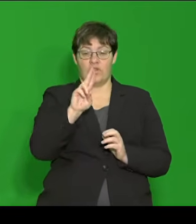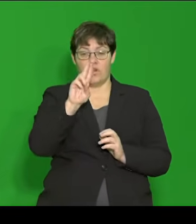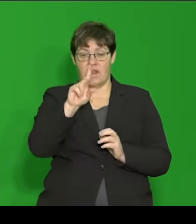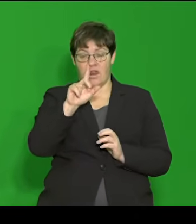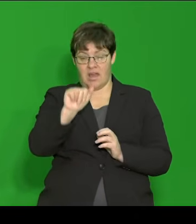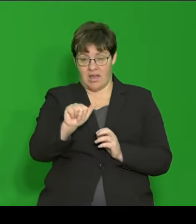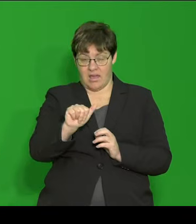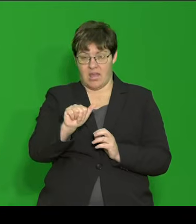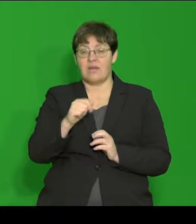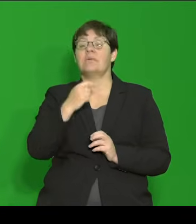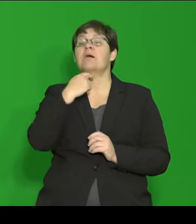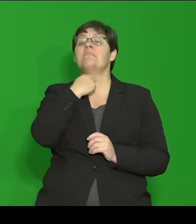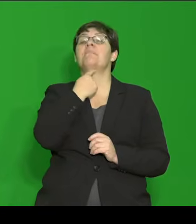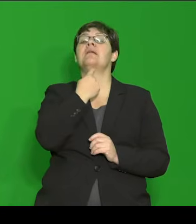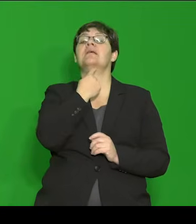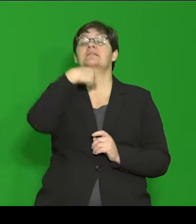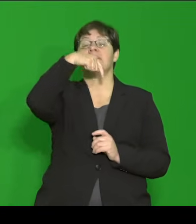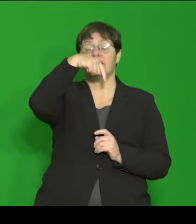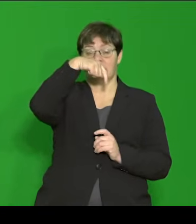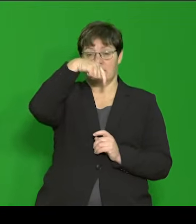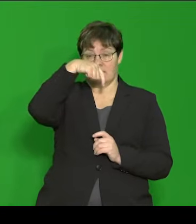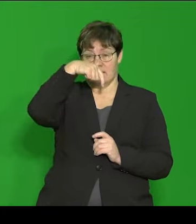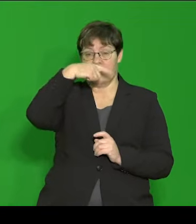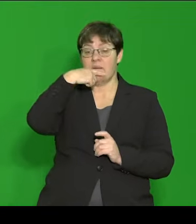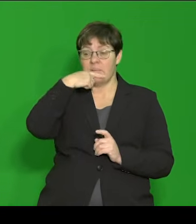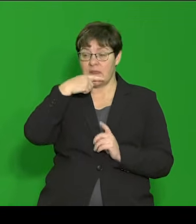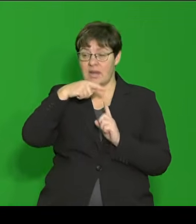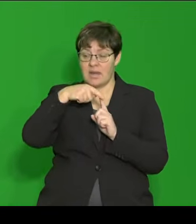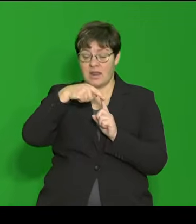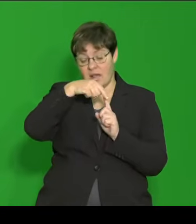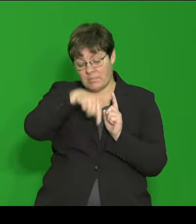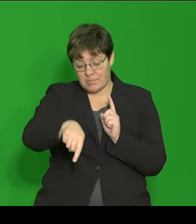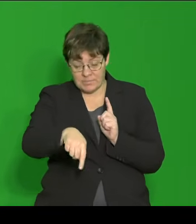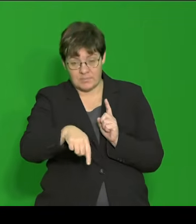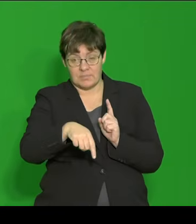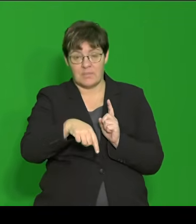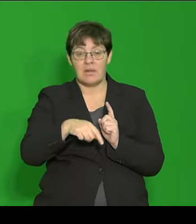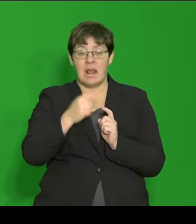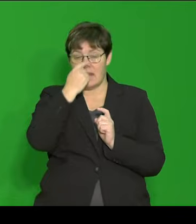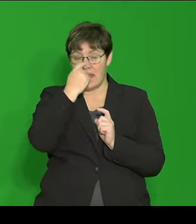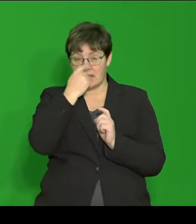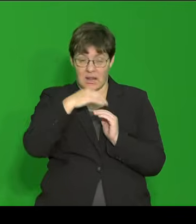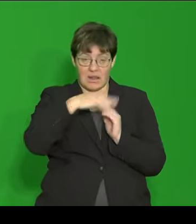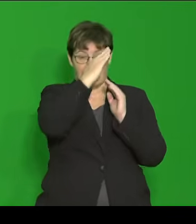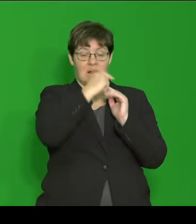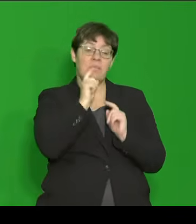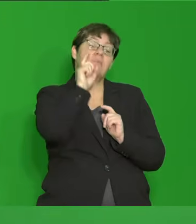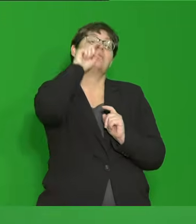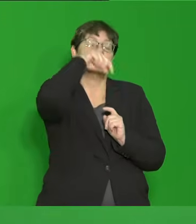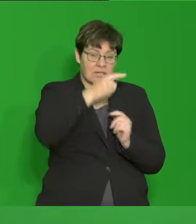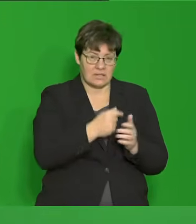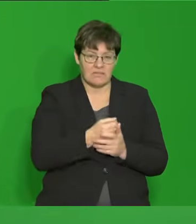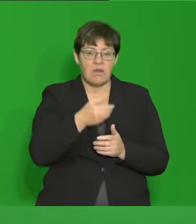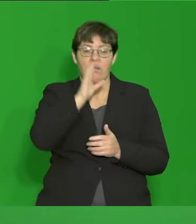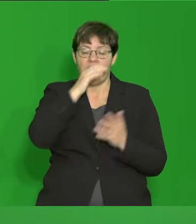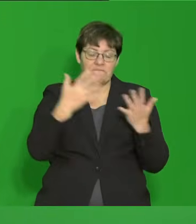hangs from the upper part of your palate, that prevents the bolus from entering the nasal cavity. So sometimes